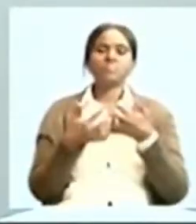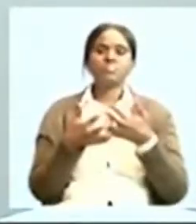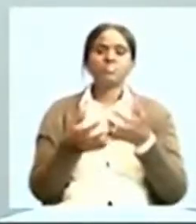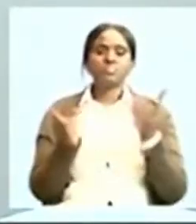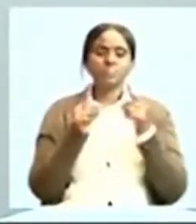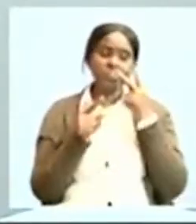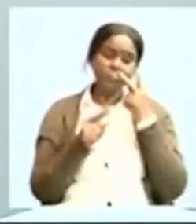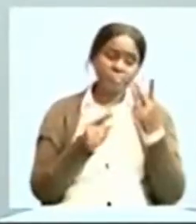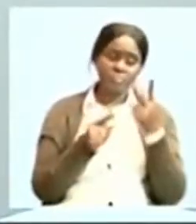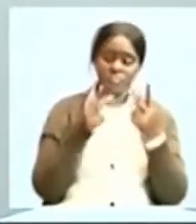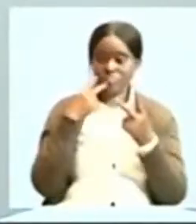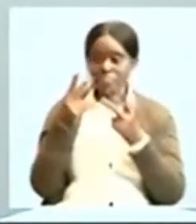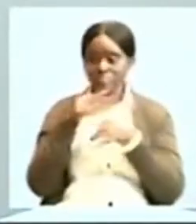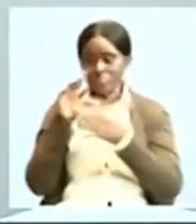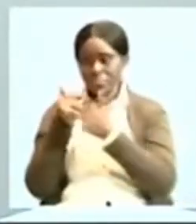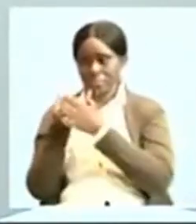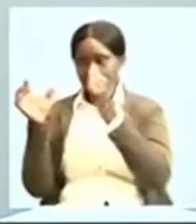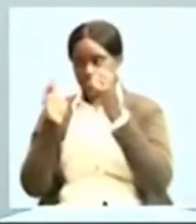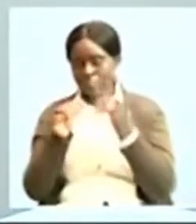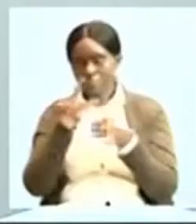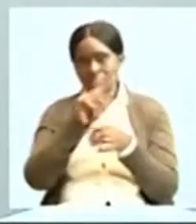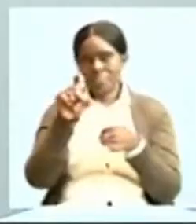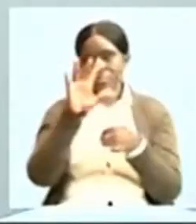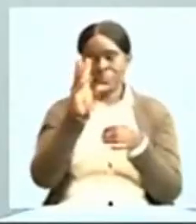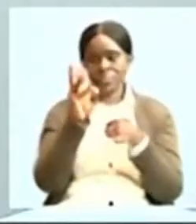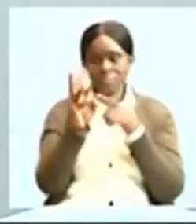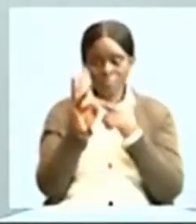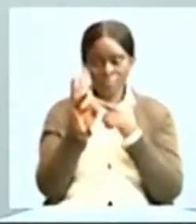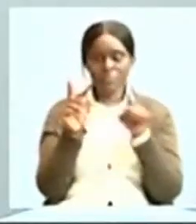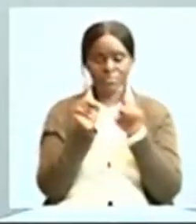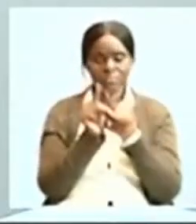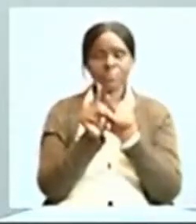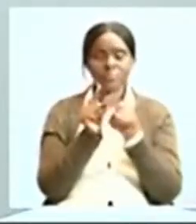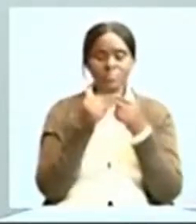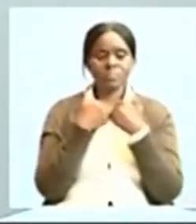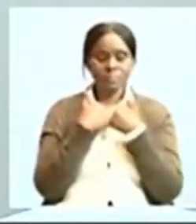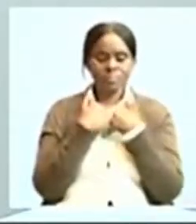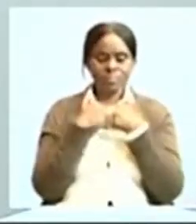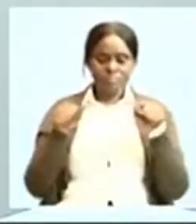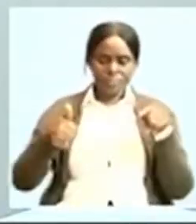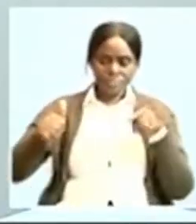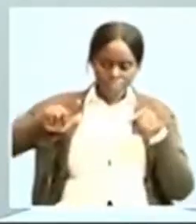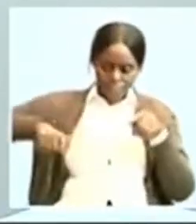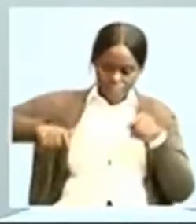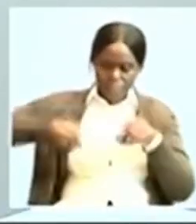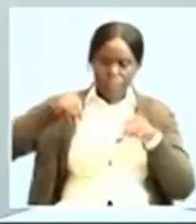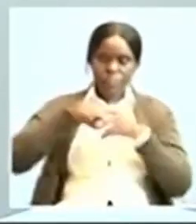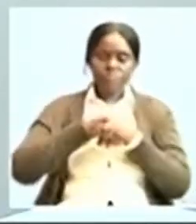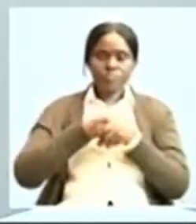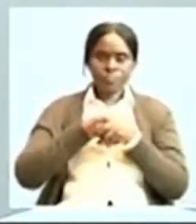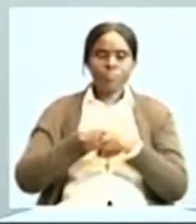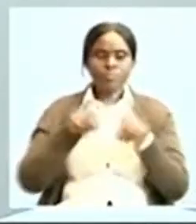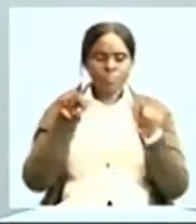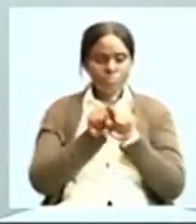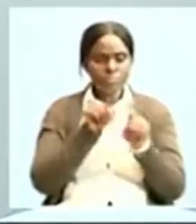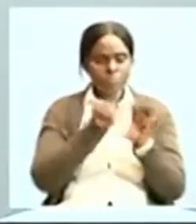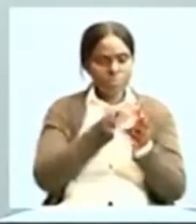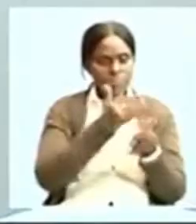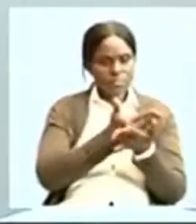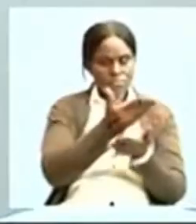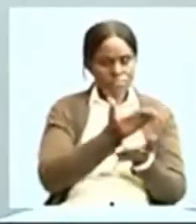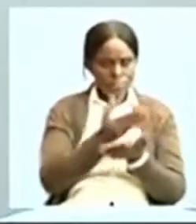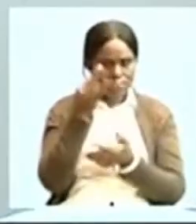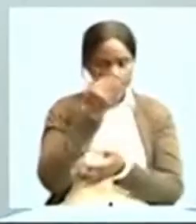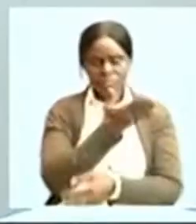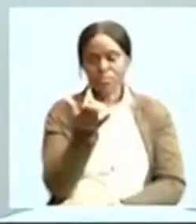when you look across all the councils, 156, the delays in the procurement of